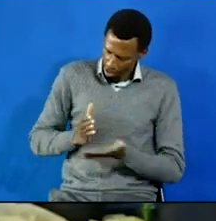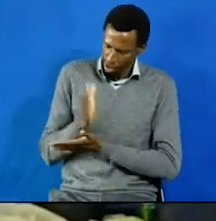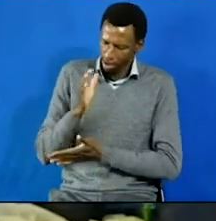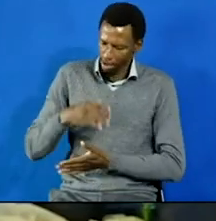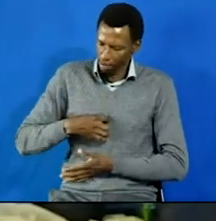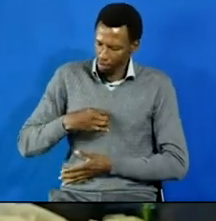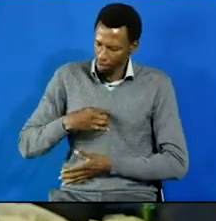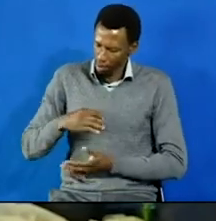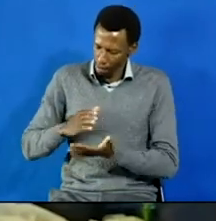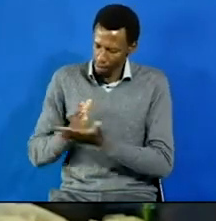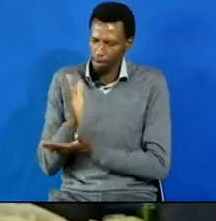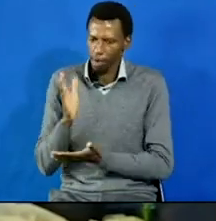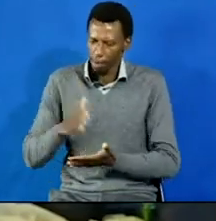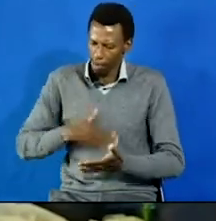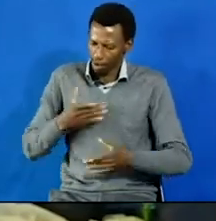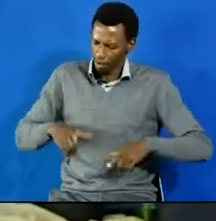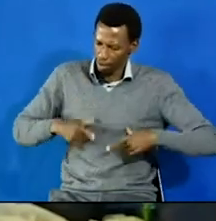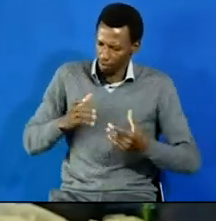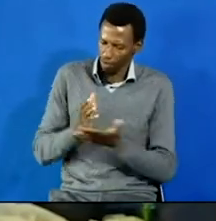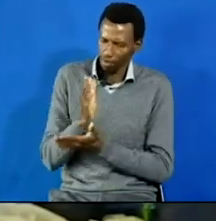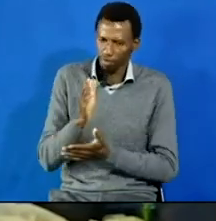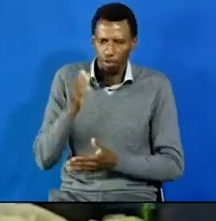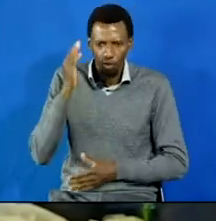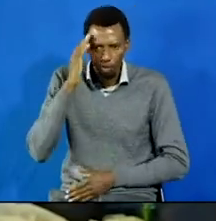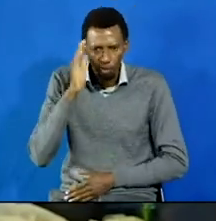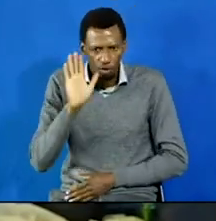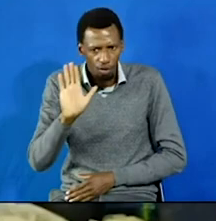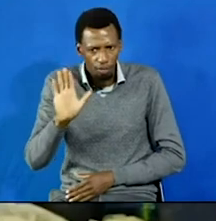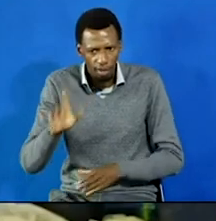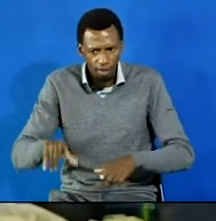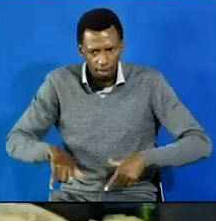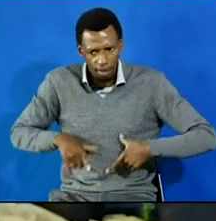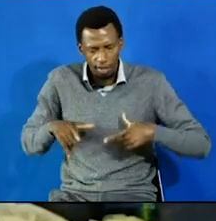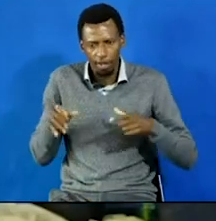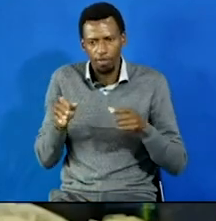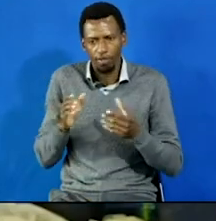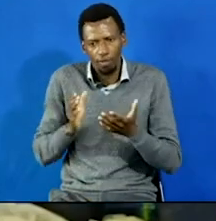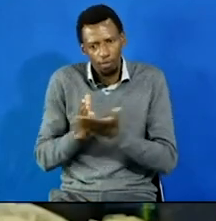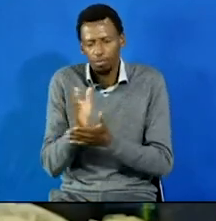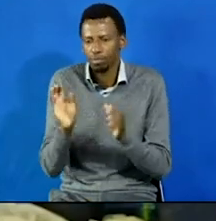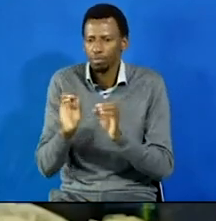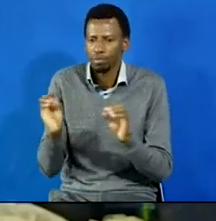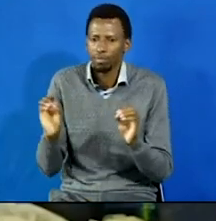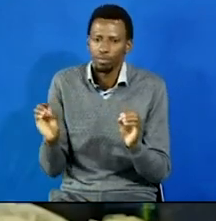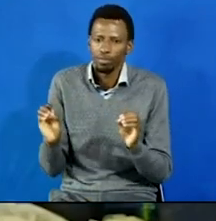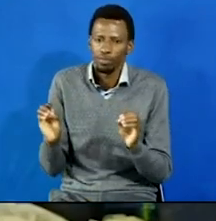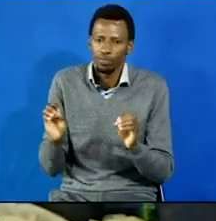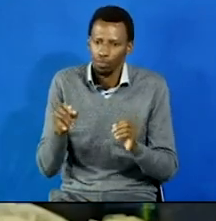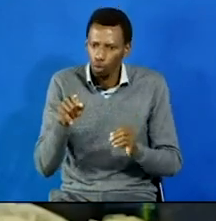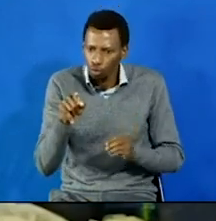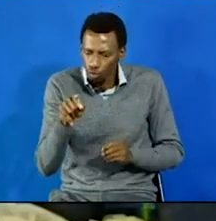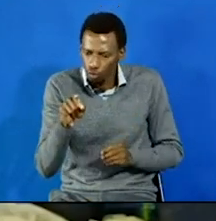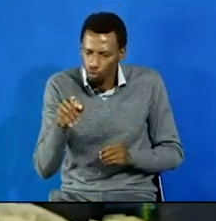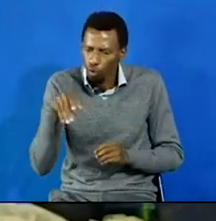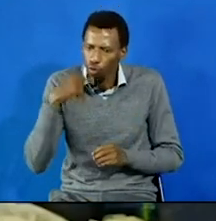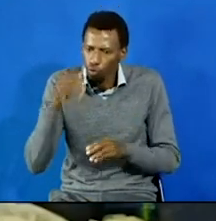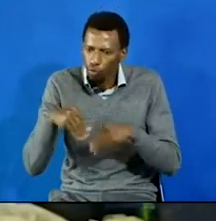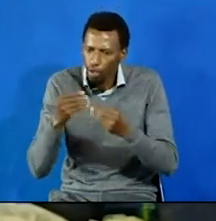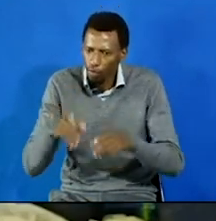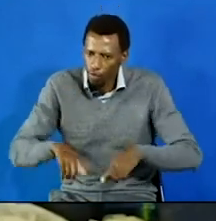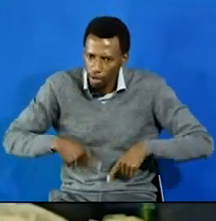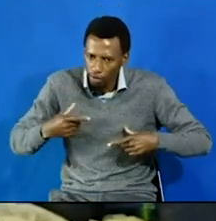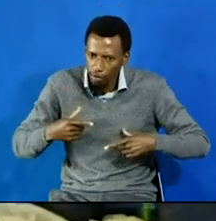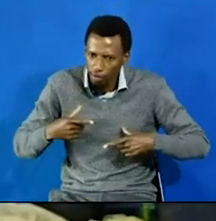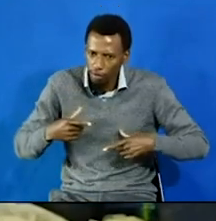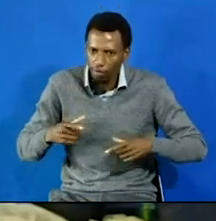my life, you know very well that is not your life. You know very well that you are living because